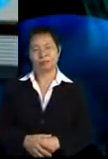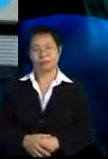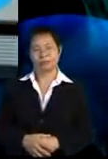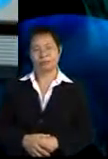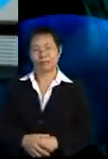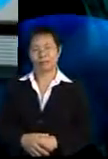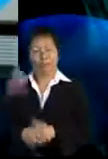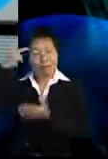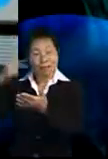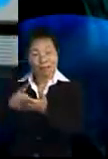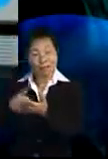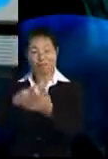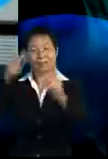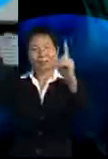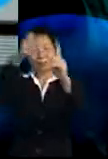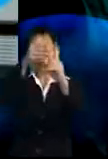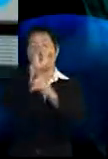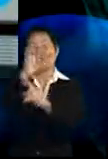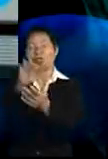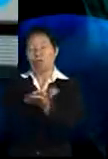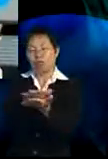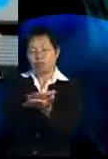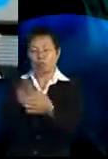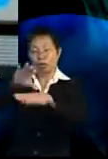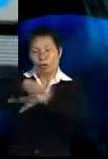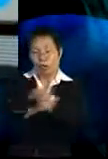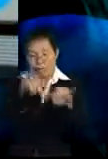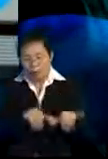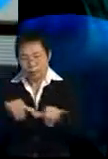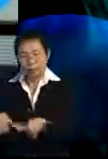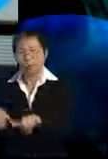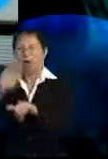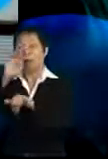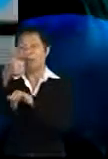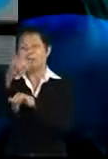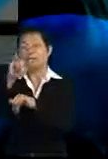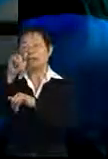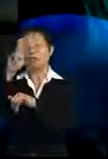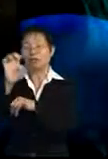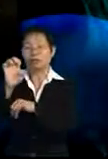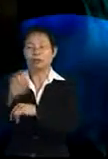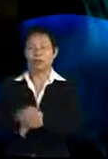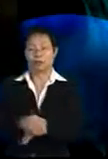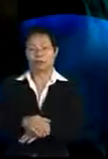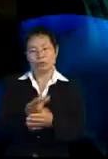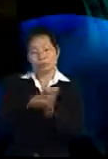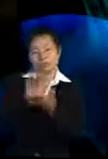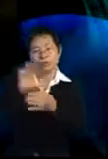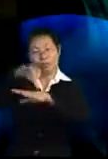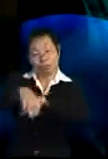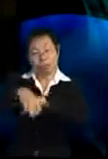Let's identify the direction of frictional force and measure the magnitude of the frictional force.